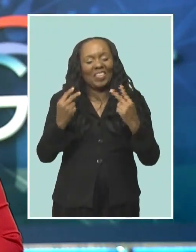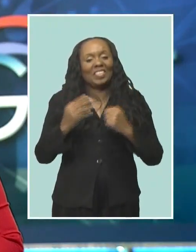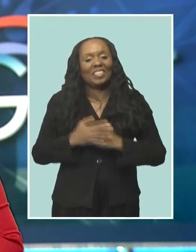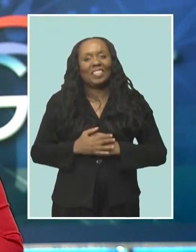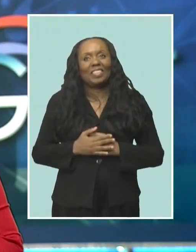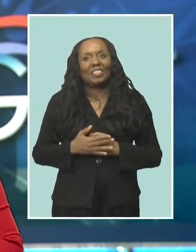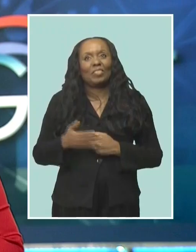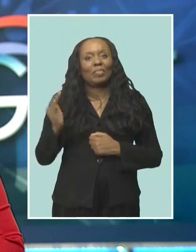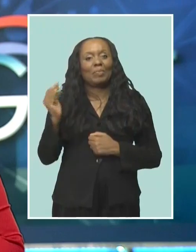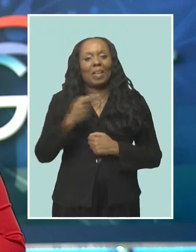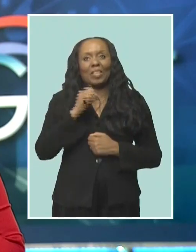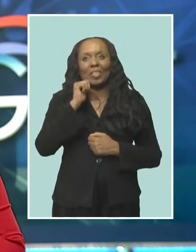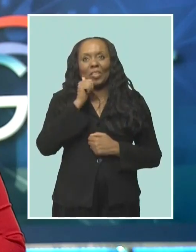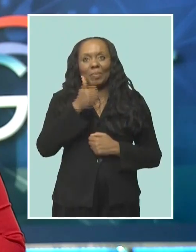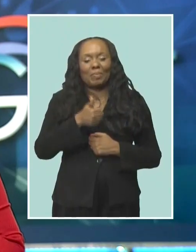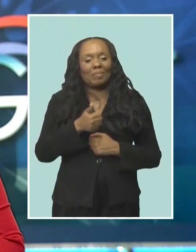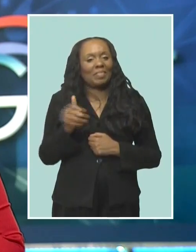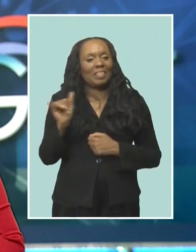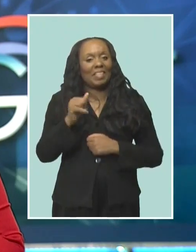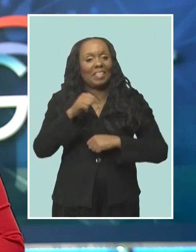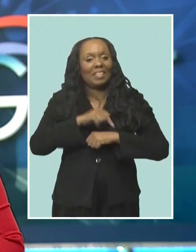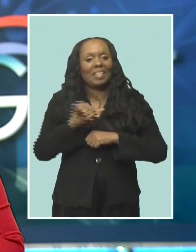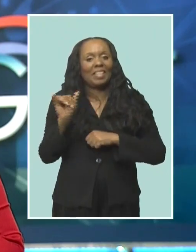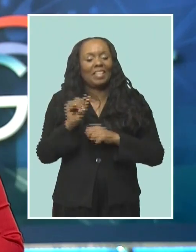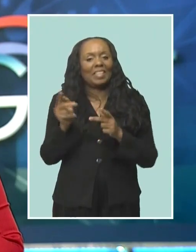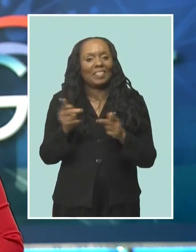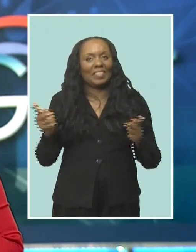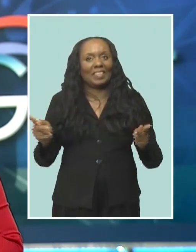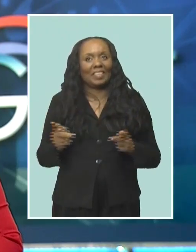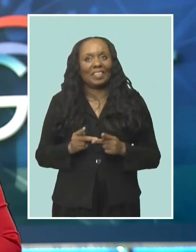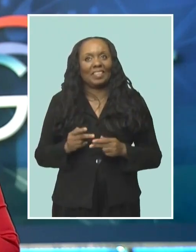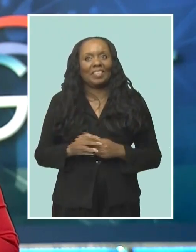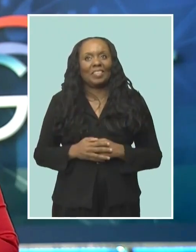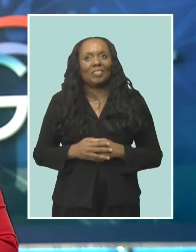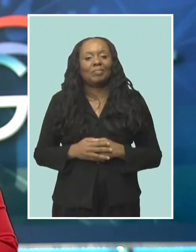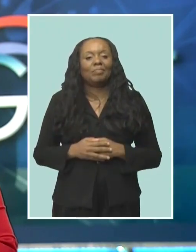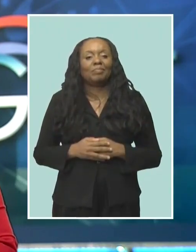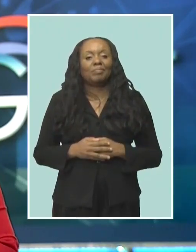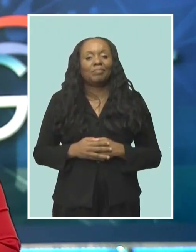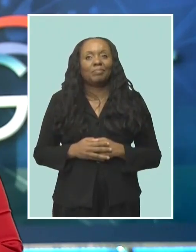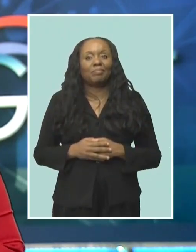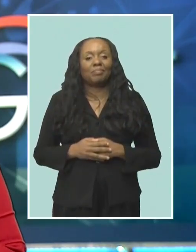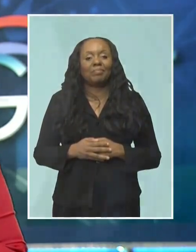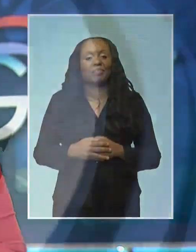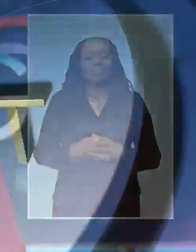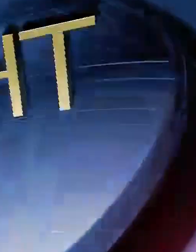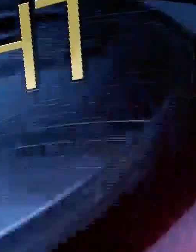us. We'll be back here tomorrow, same time, same place. Do join us then. Have a good night.